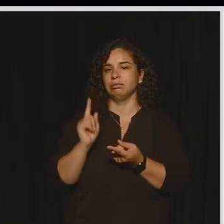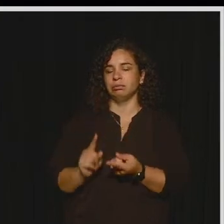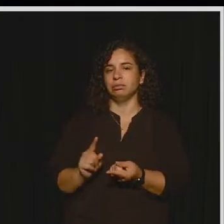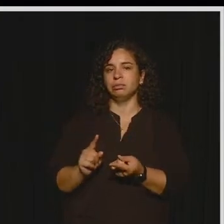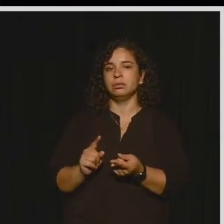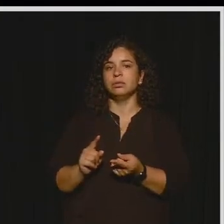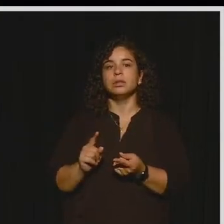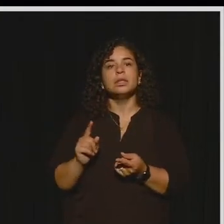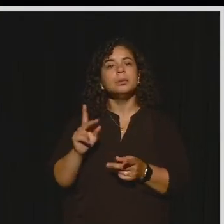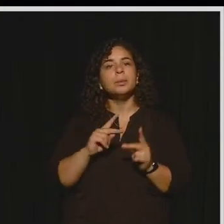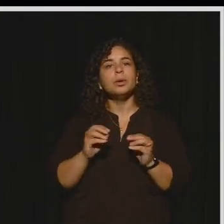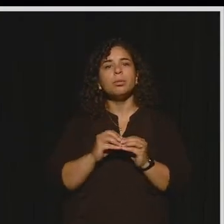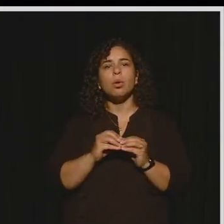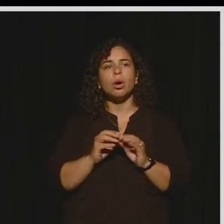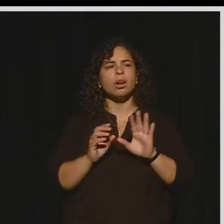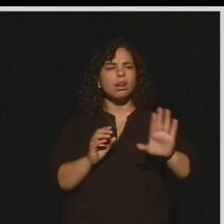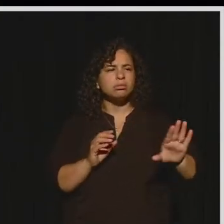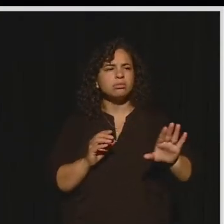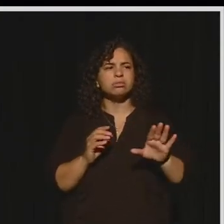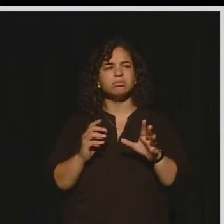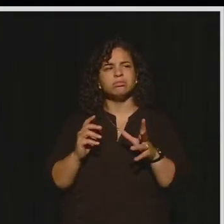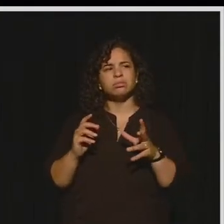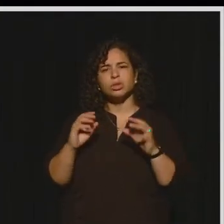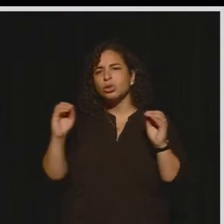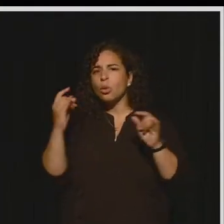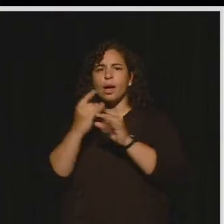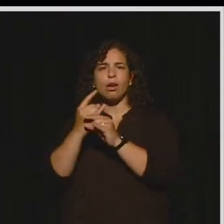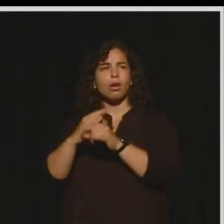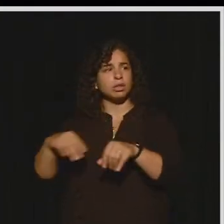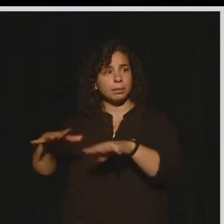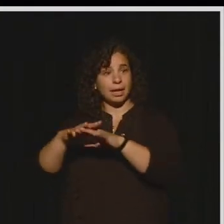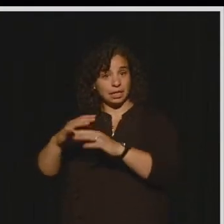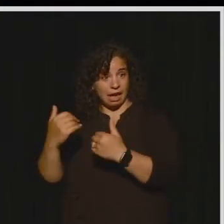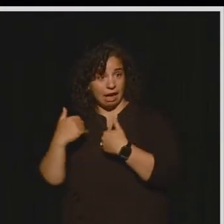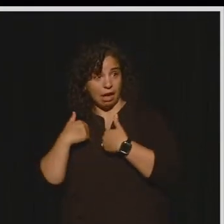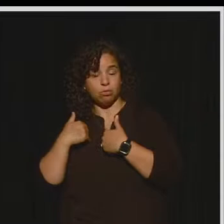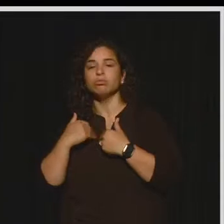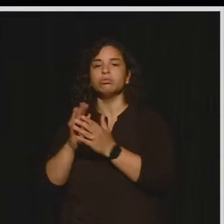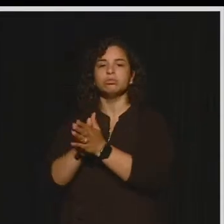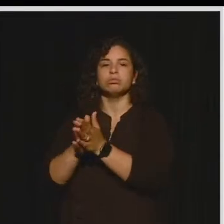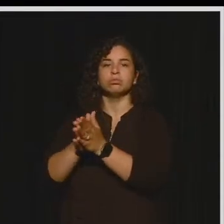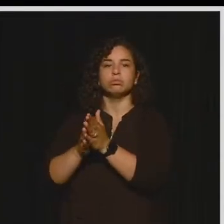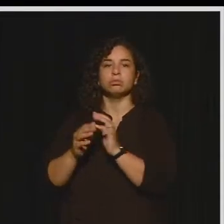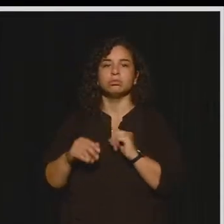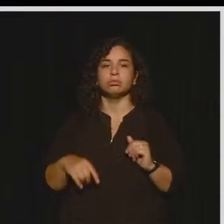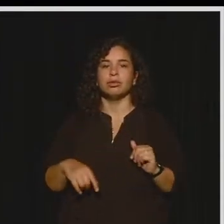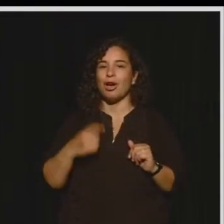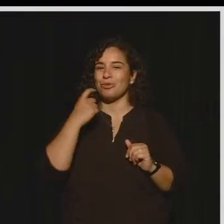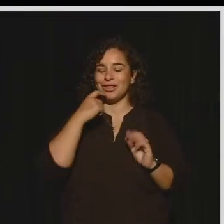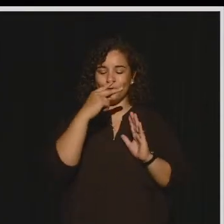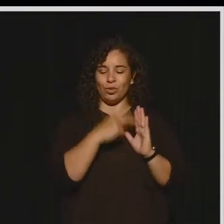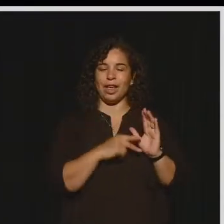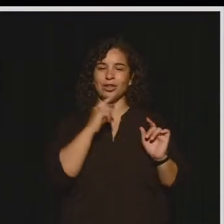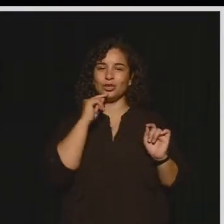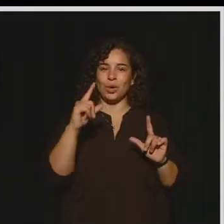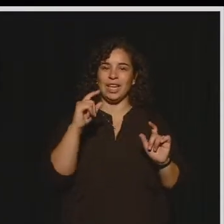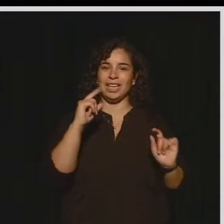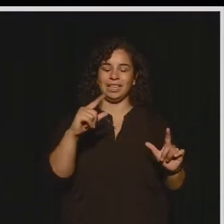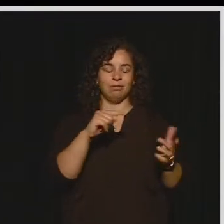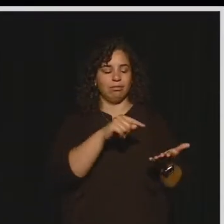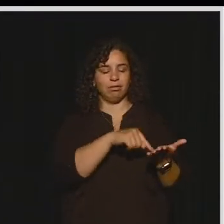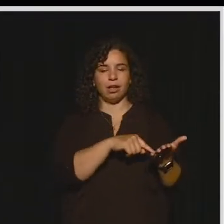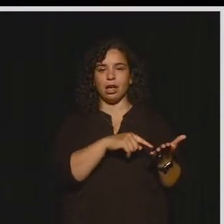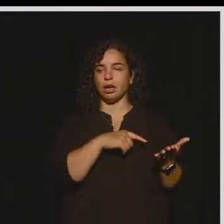sober spaces where I just came across this tweet that I was like, I lost it last week because the Gen Z